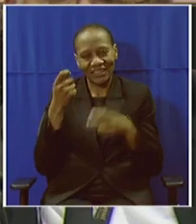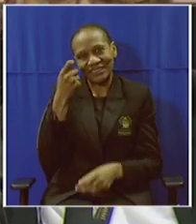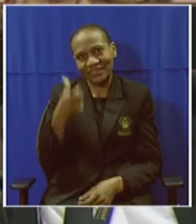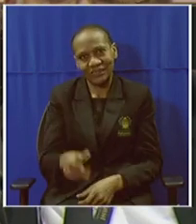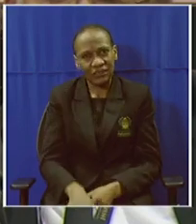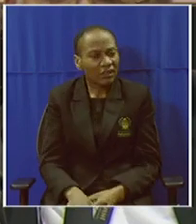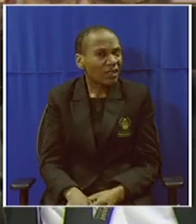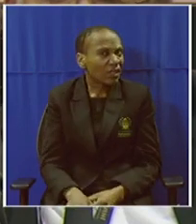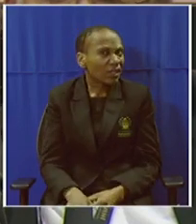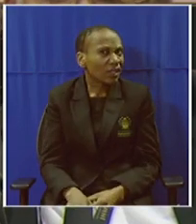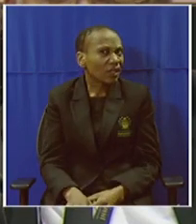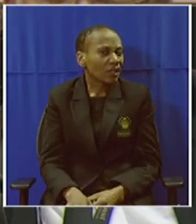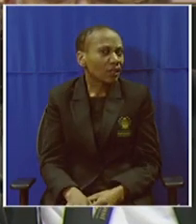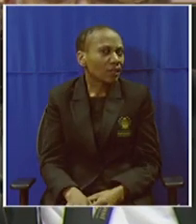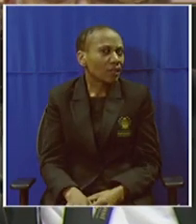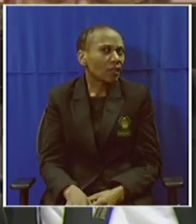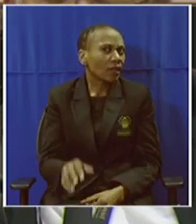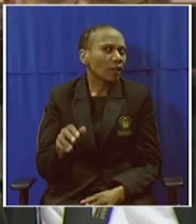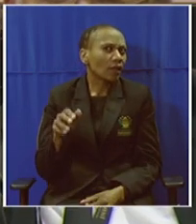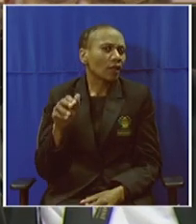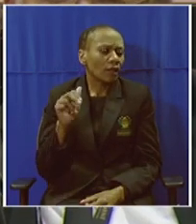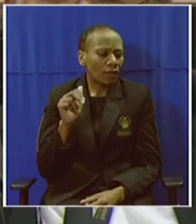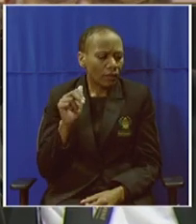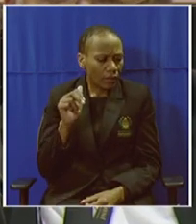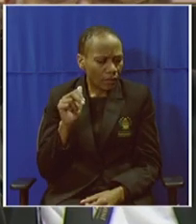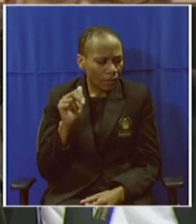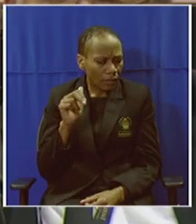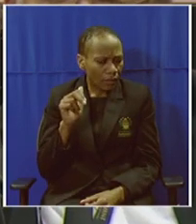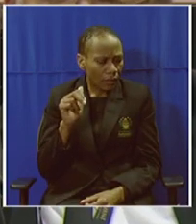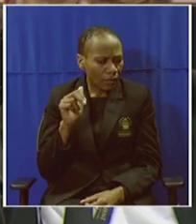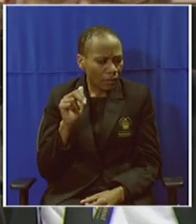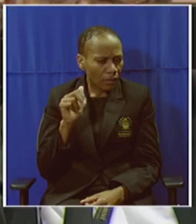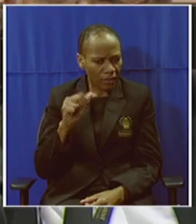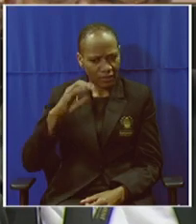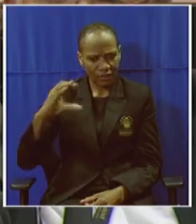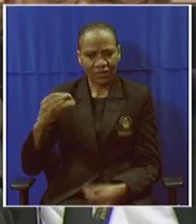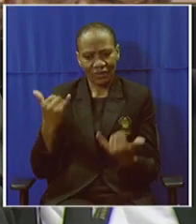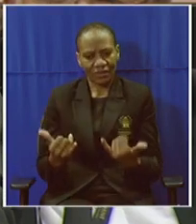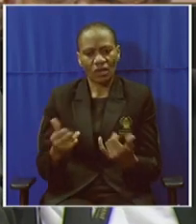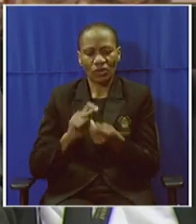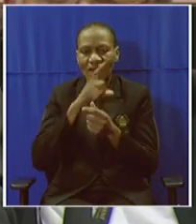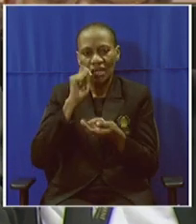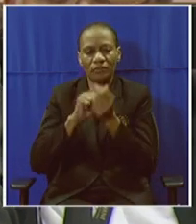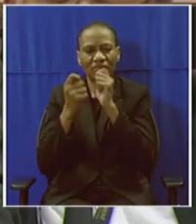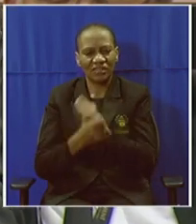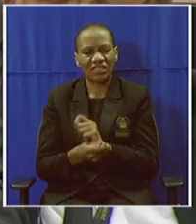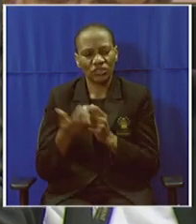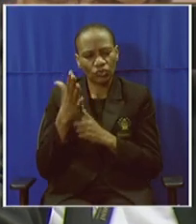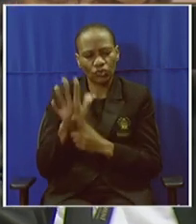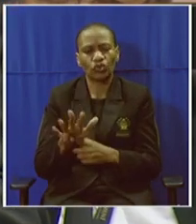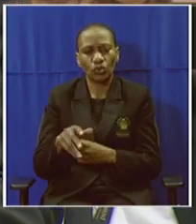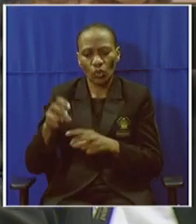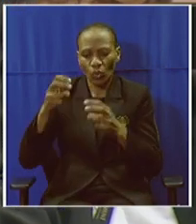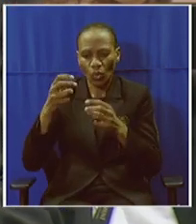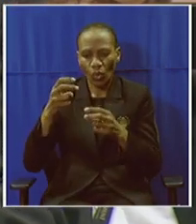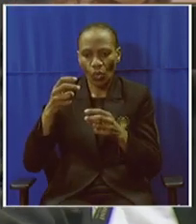right. The abbreviation ANC has become an acronym for absolute no consequence. The executive should be